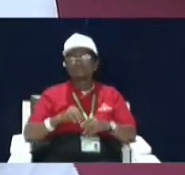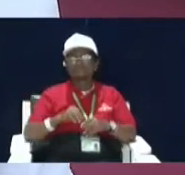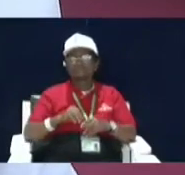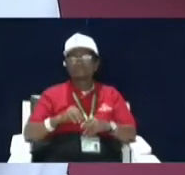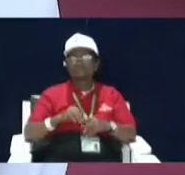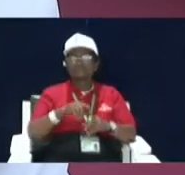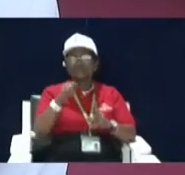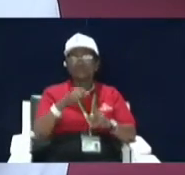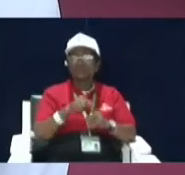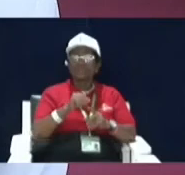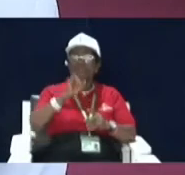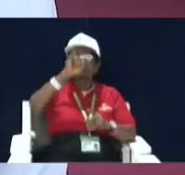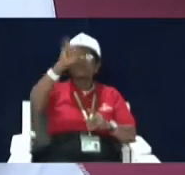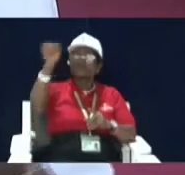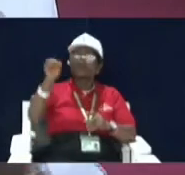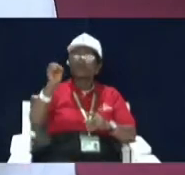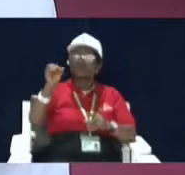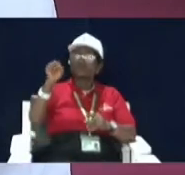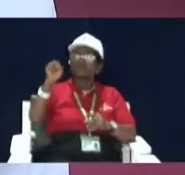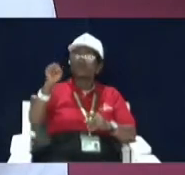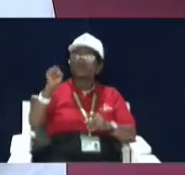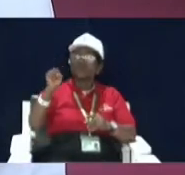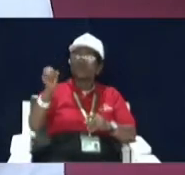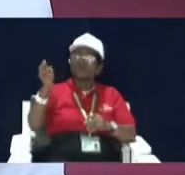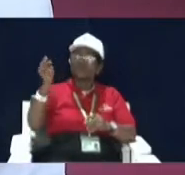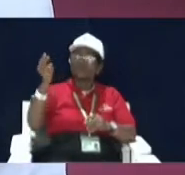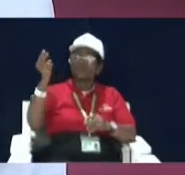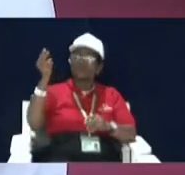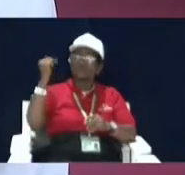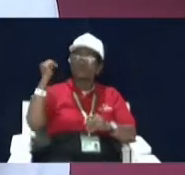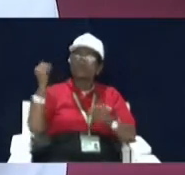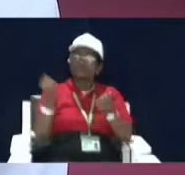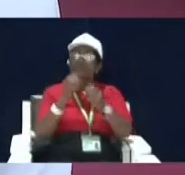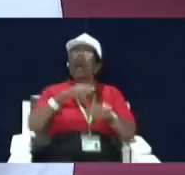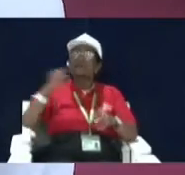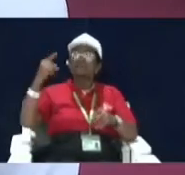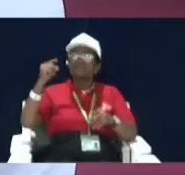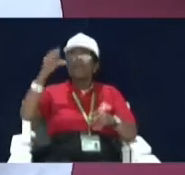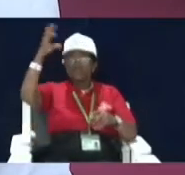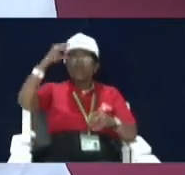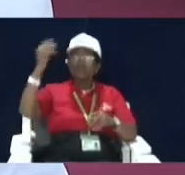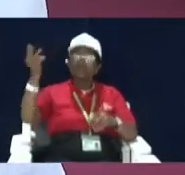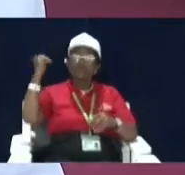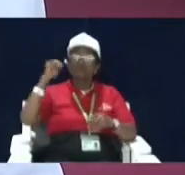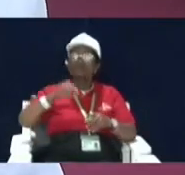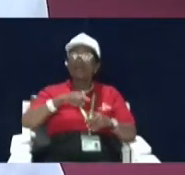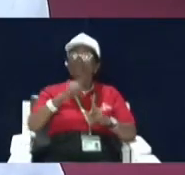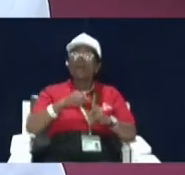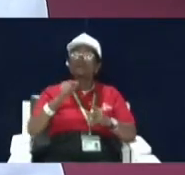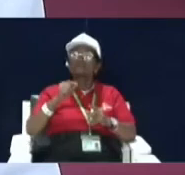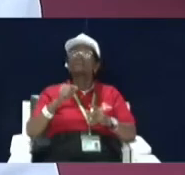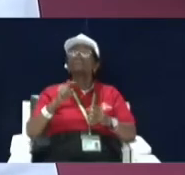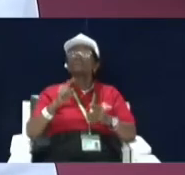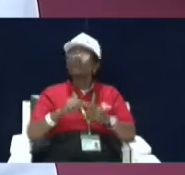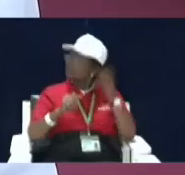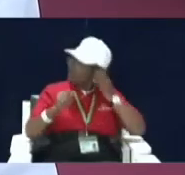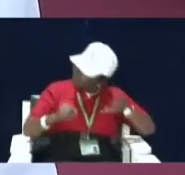when Joshua was fighting and the son was about to set, he commanded the son to stand